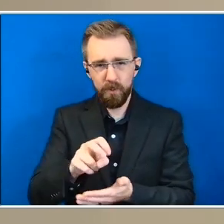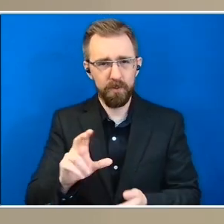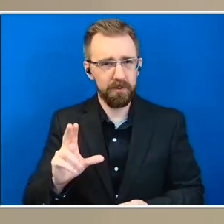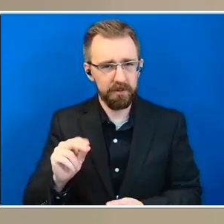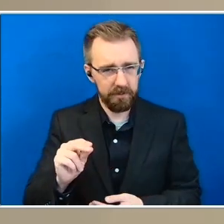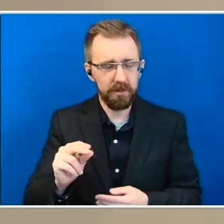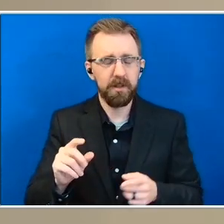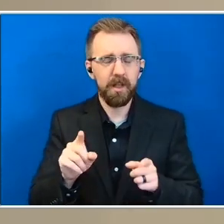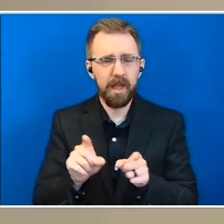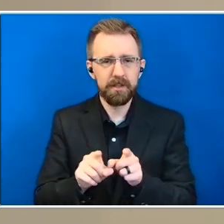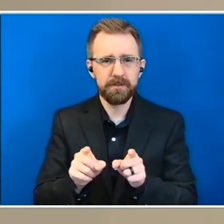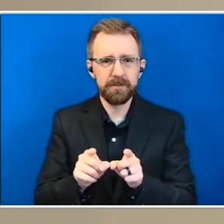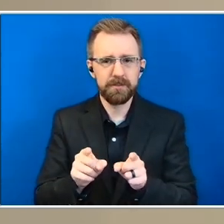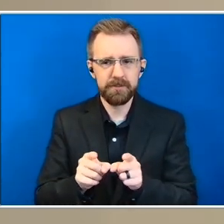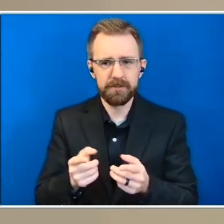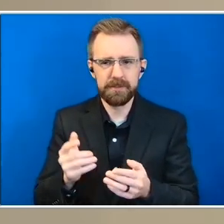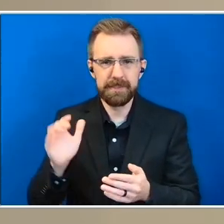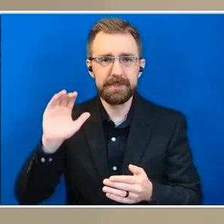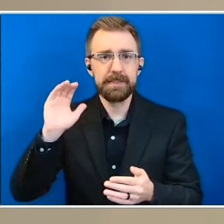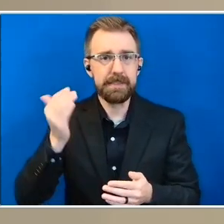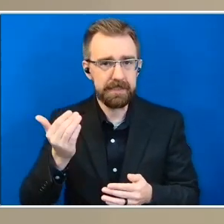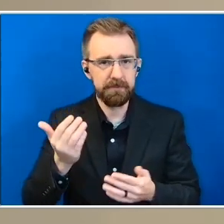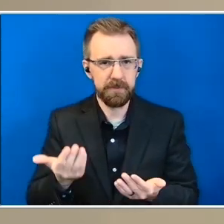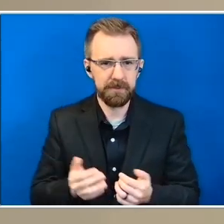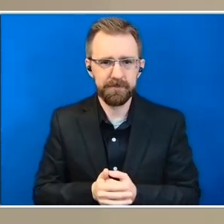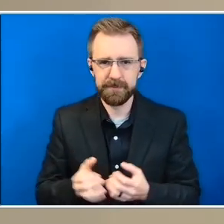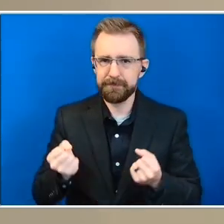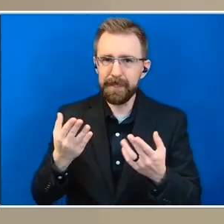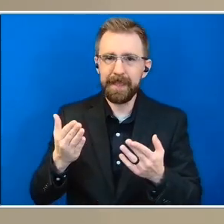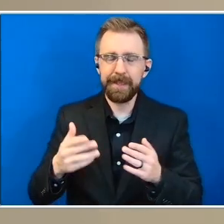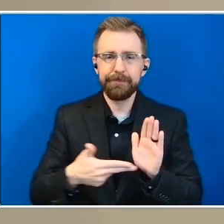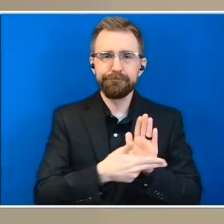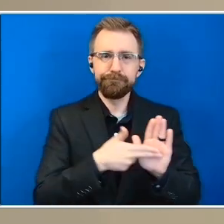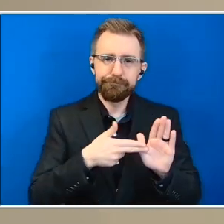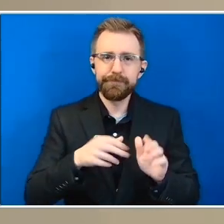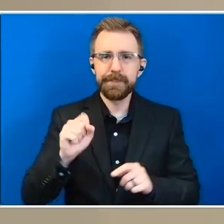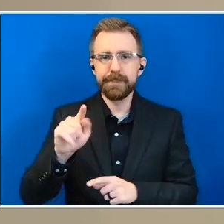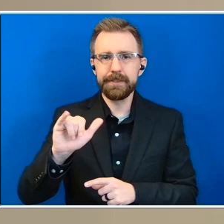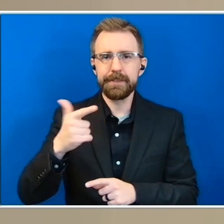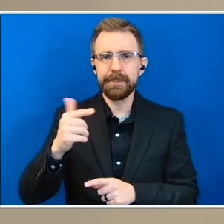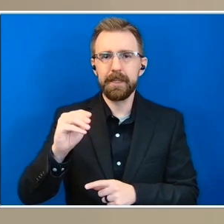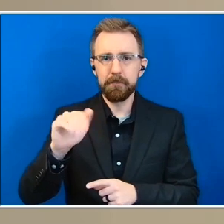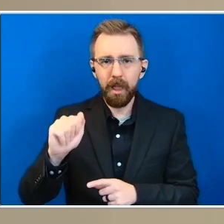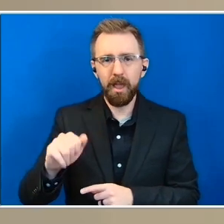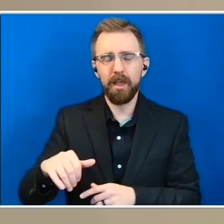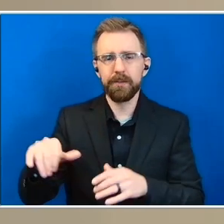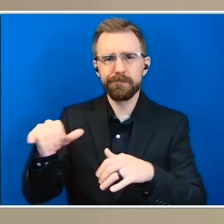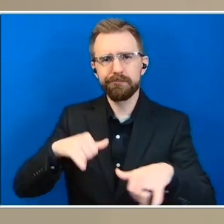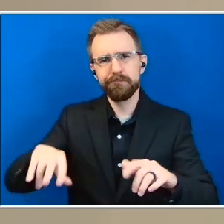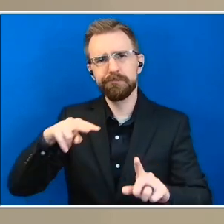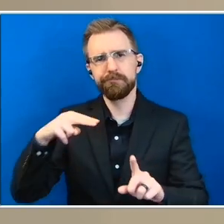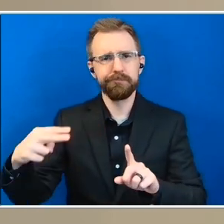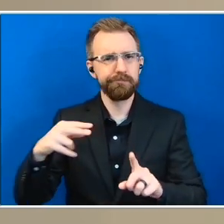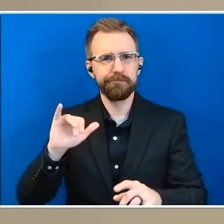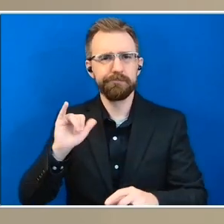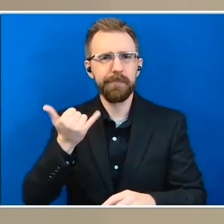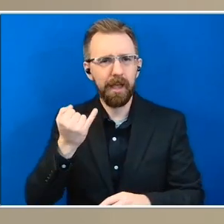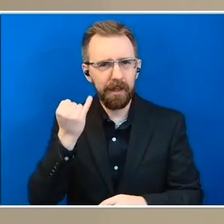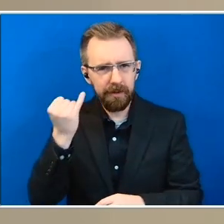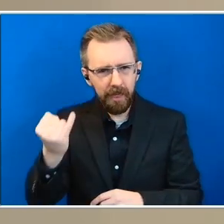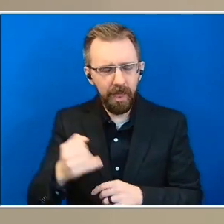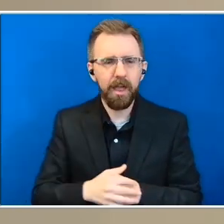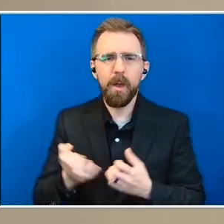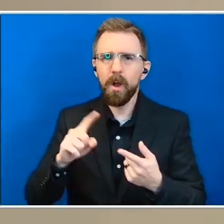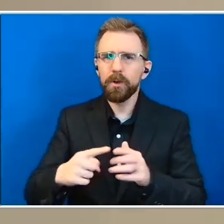it sounds. There's many stereotypes and stigmas behind it. But I want to show